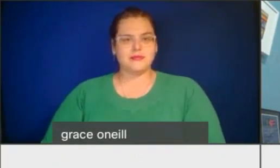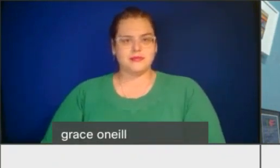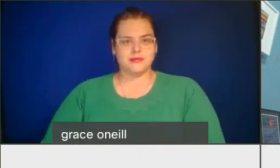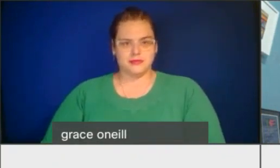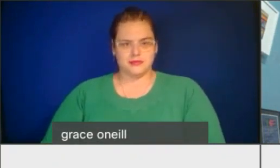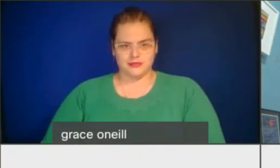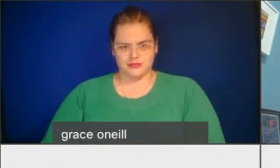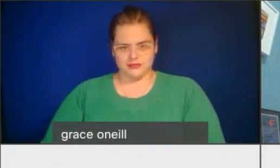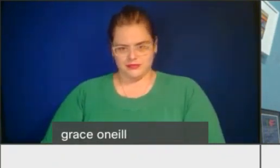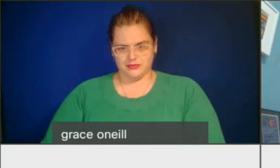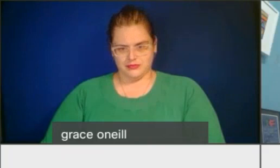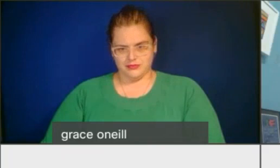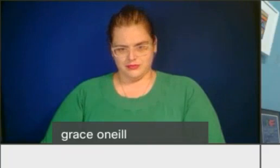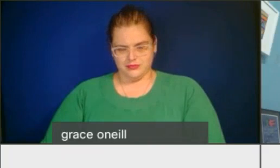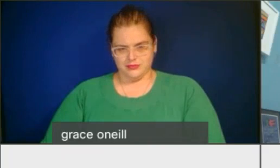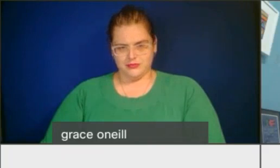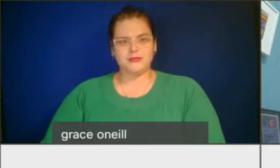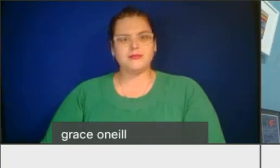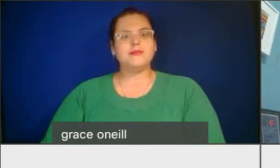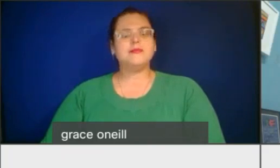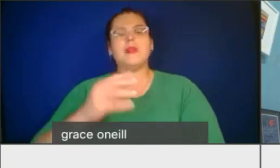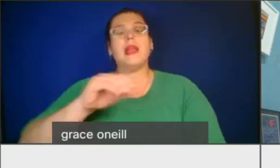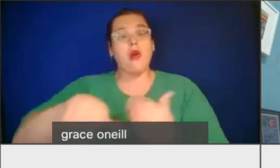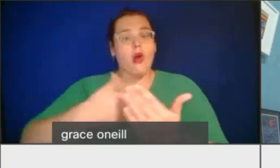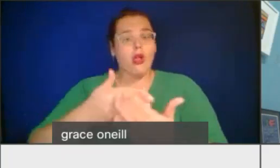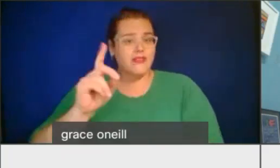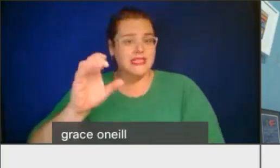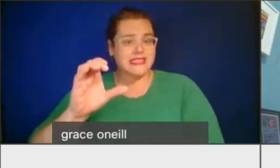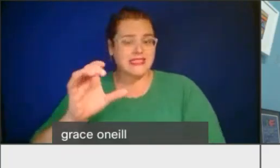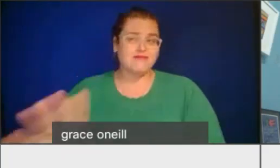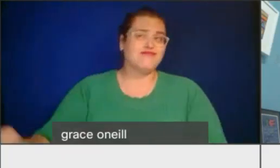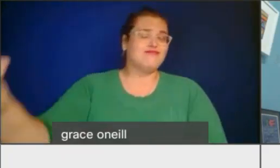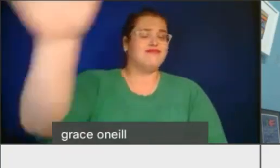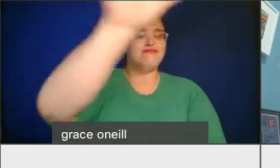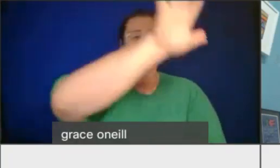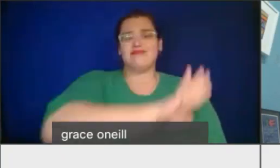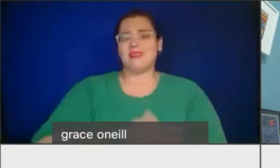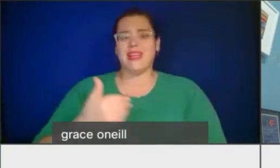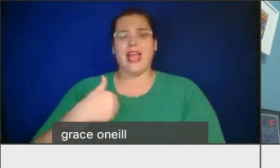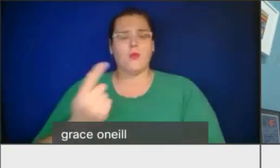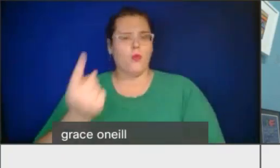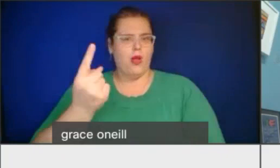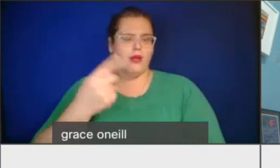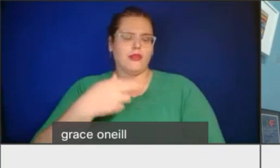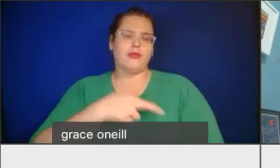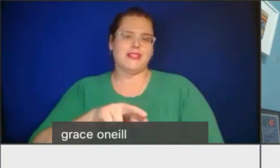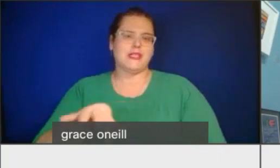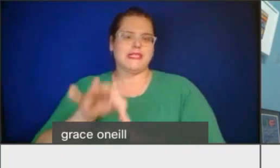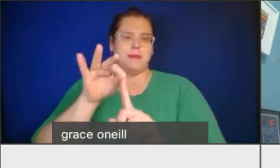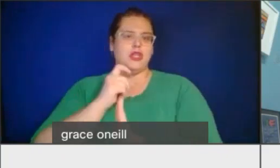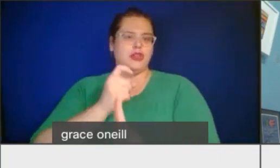in all of district government, there was 1 religious exemption granted for district